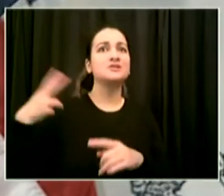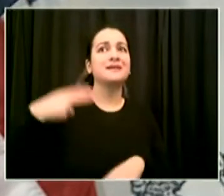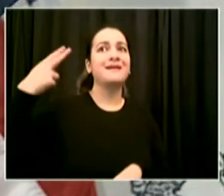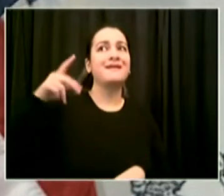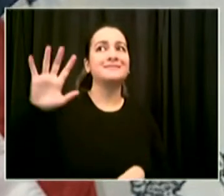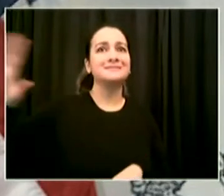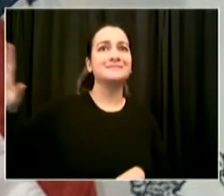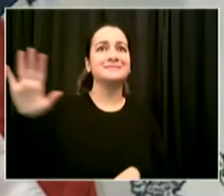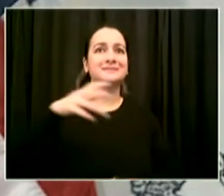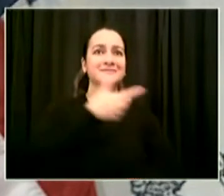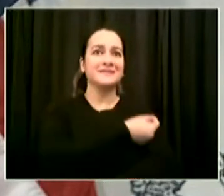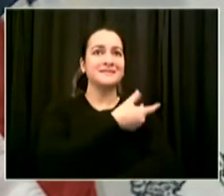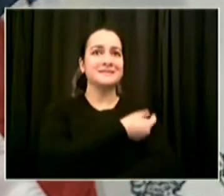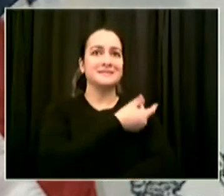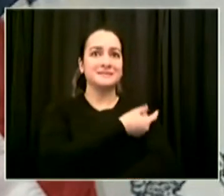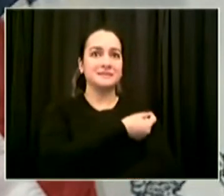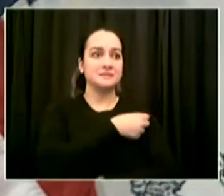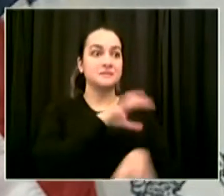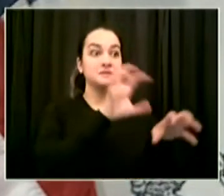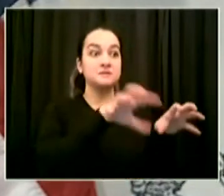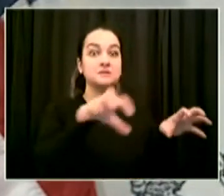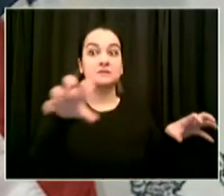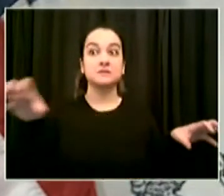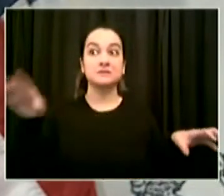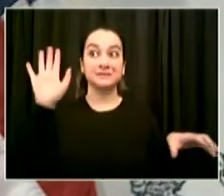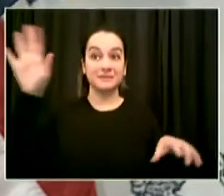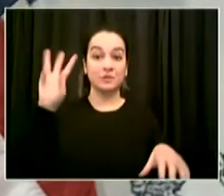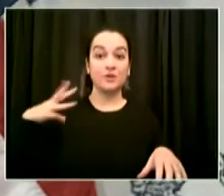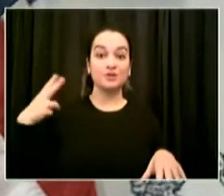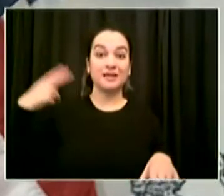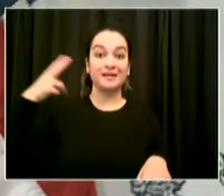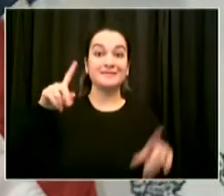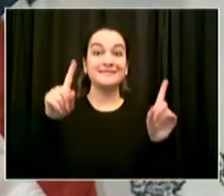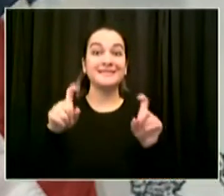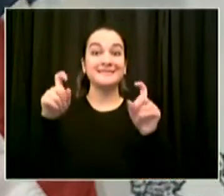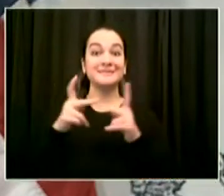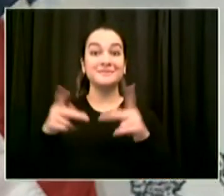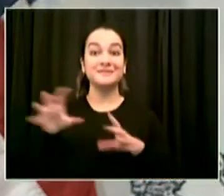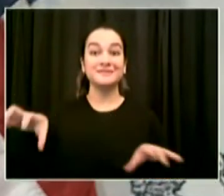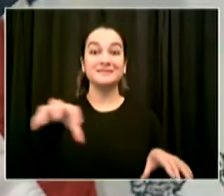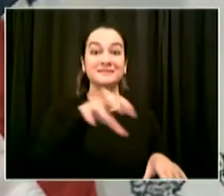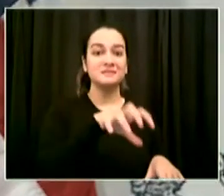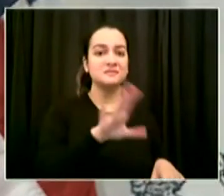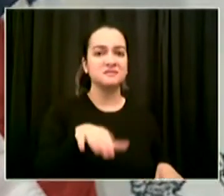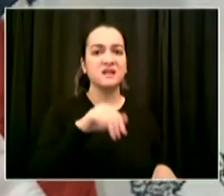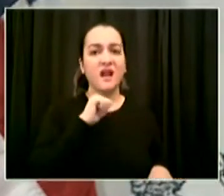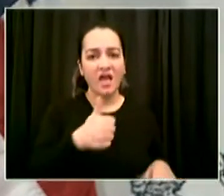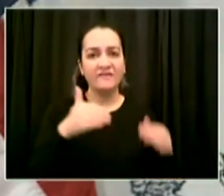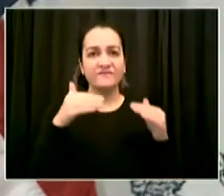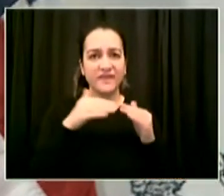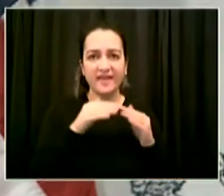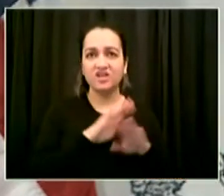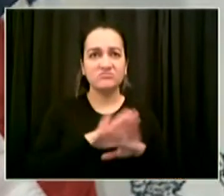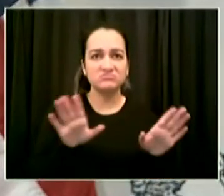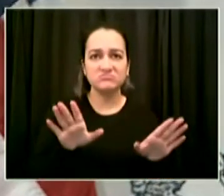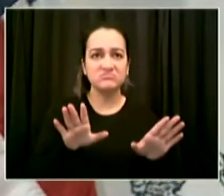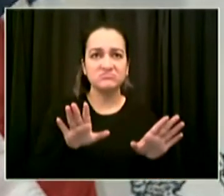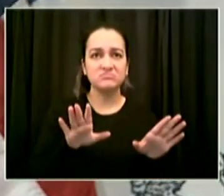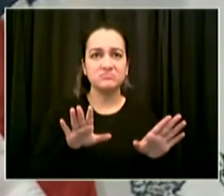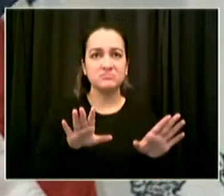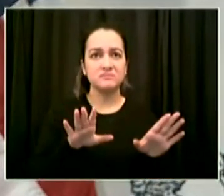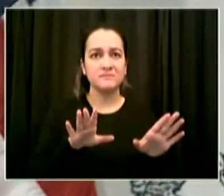similar phenomena at other state vaccination sites? Well, let's just start with that, and then I'll answer your question for sure. Dana, this